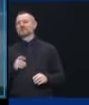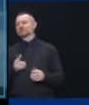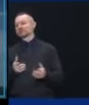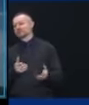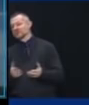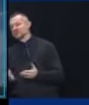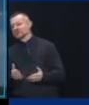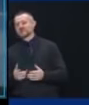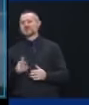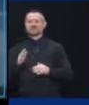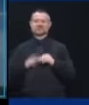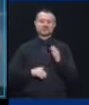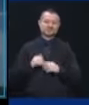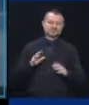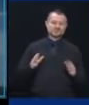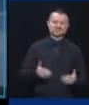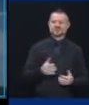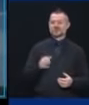care.